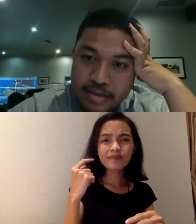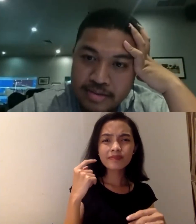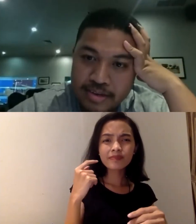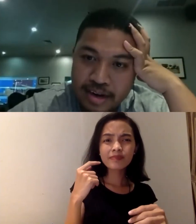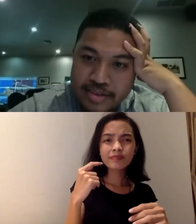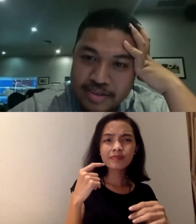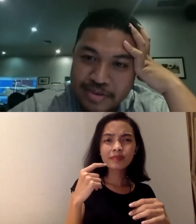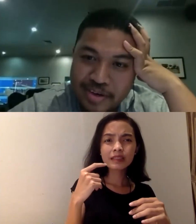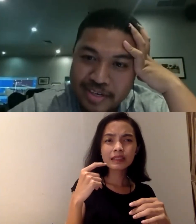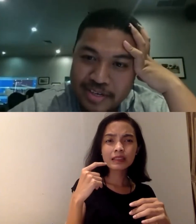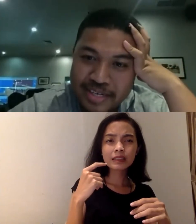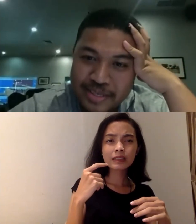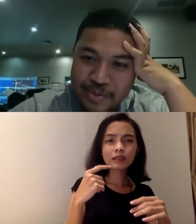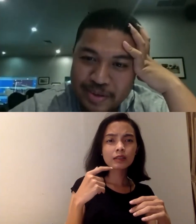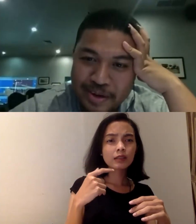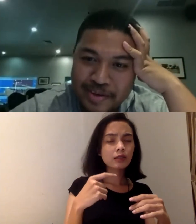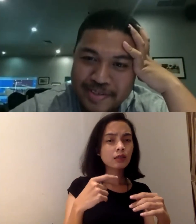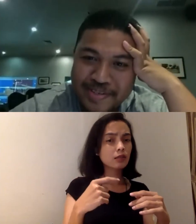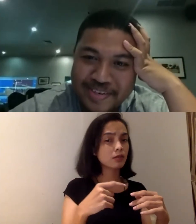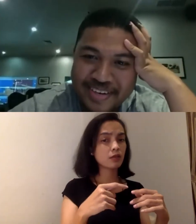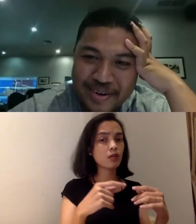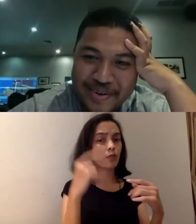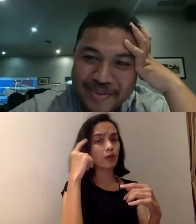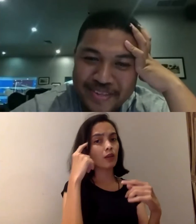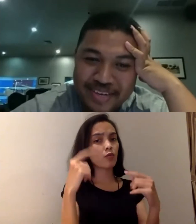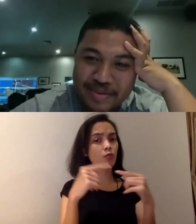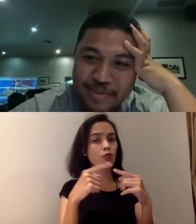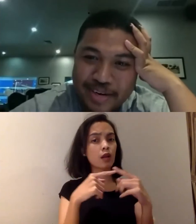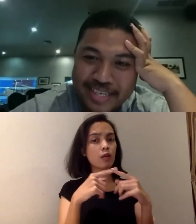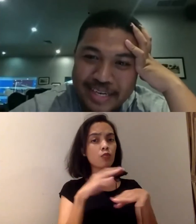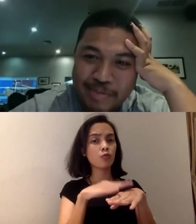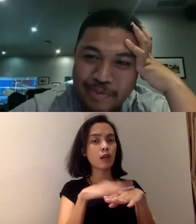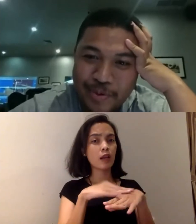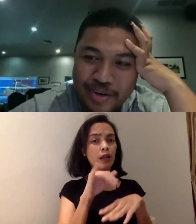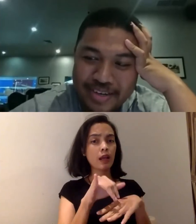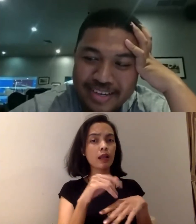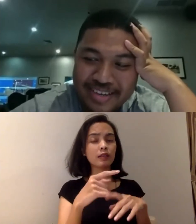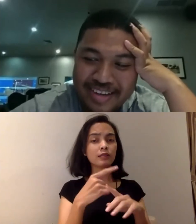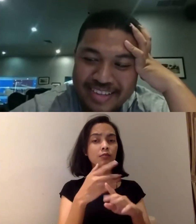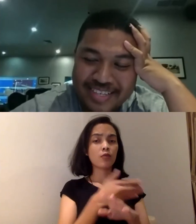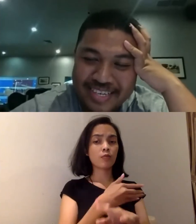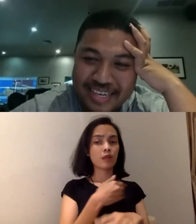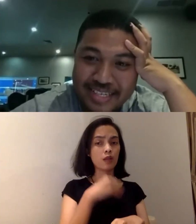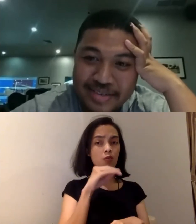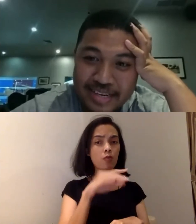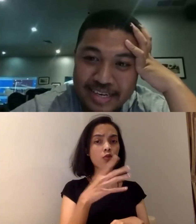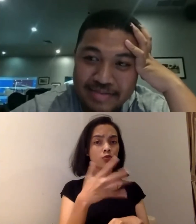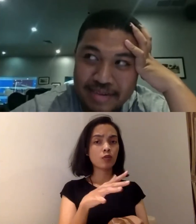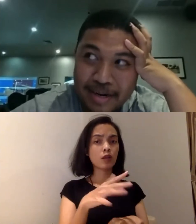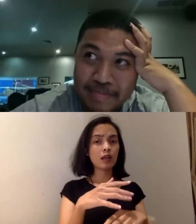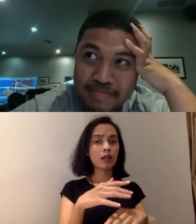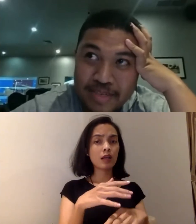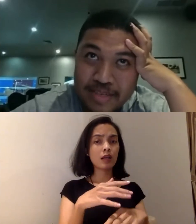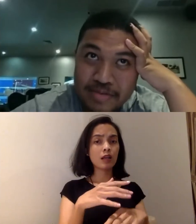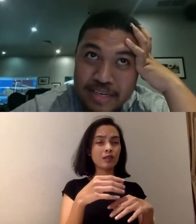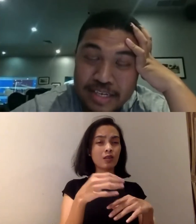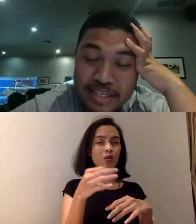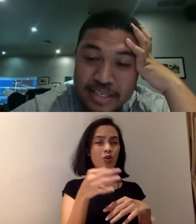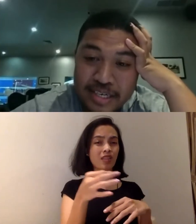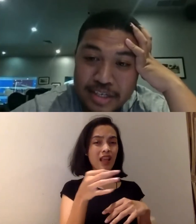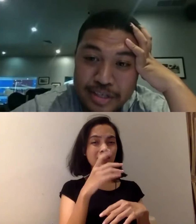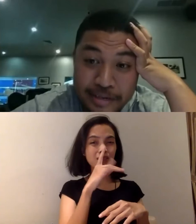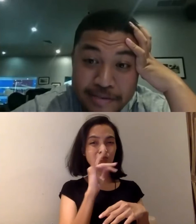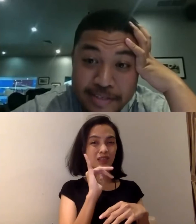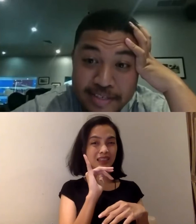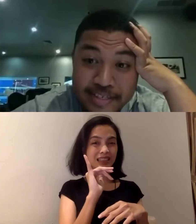think it has strongly connected with the culture, and also that what I said before, that the city is like